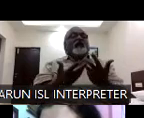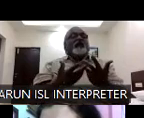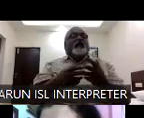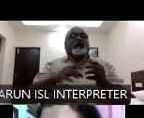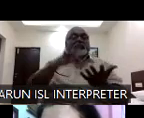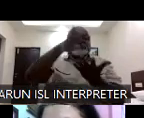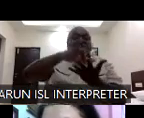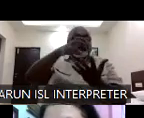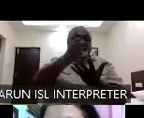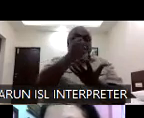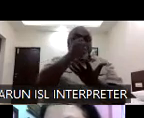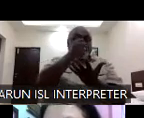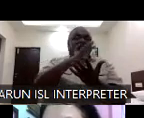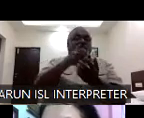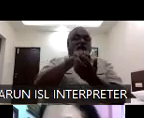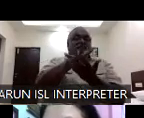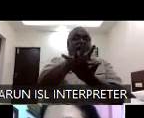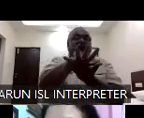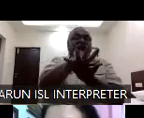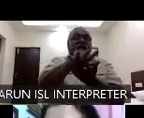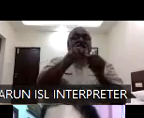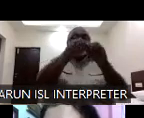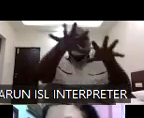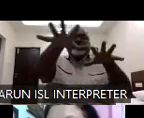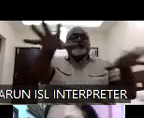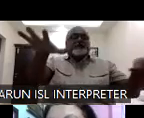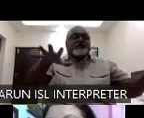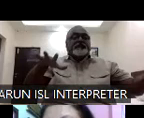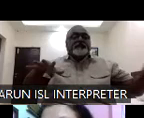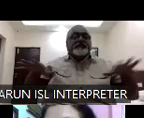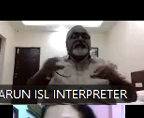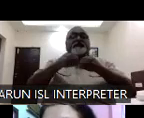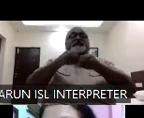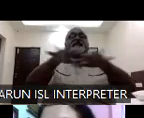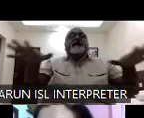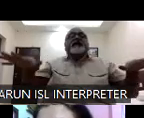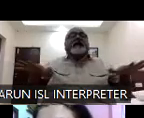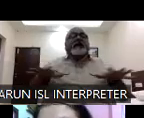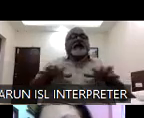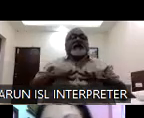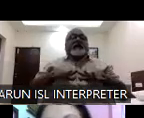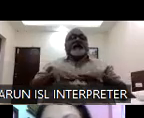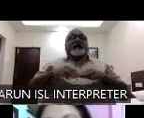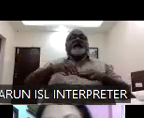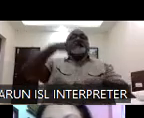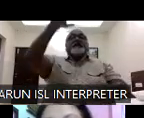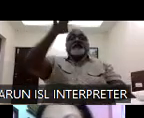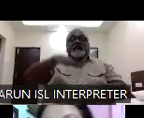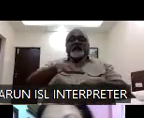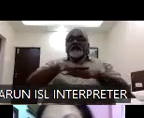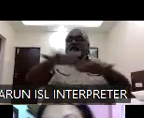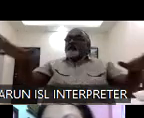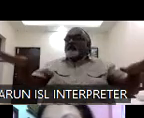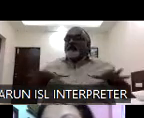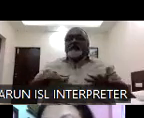a holding of power. When you say decentralized, you have distributed the power horizontally and vertically. So all over